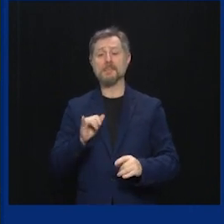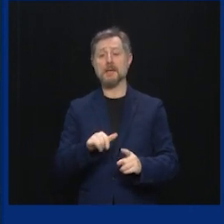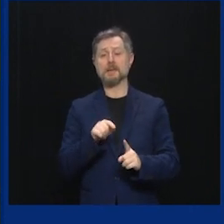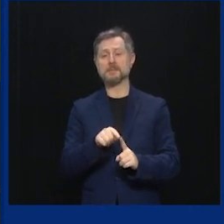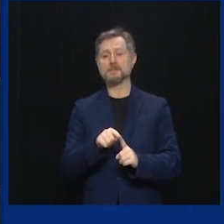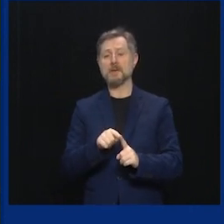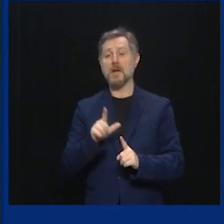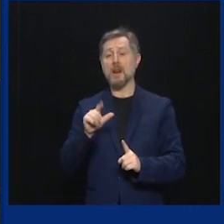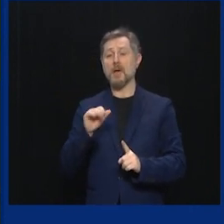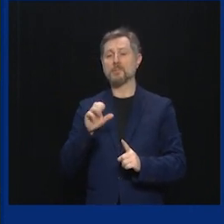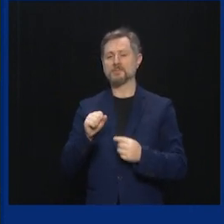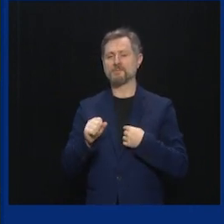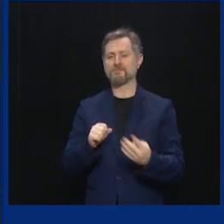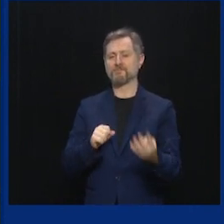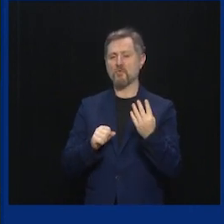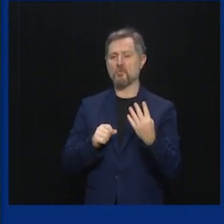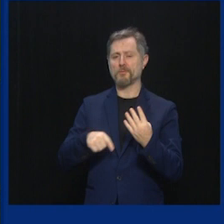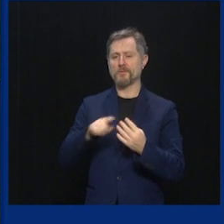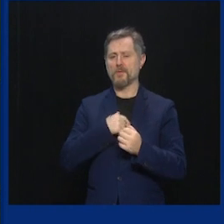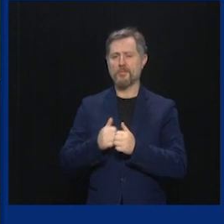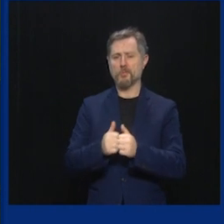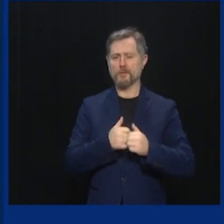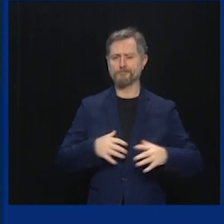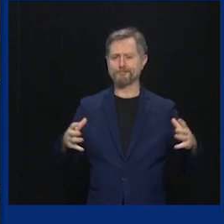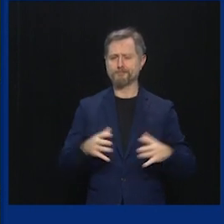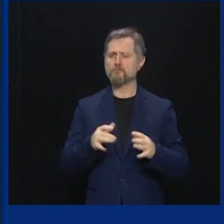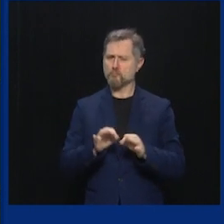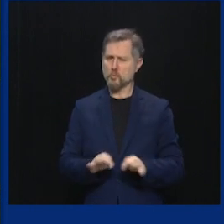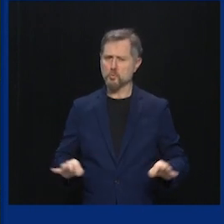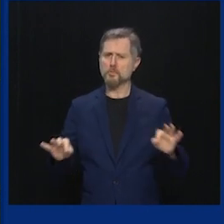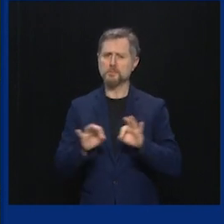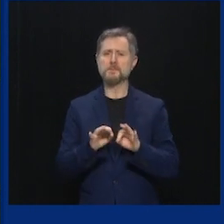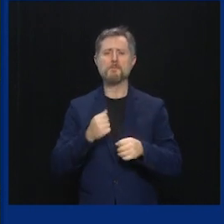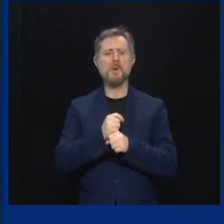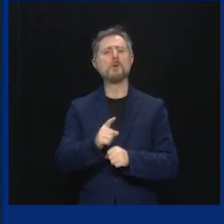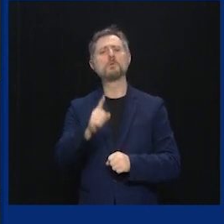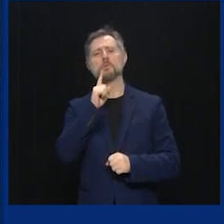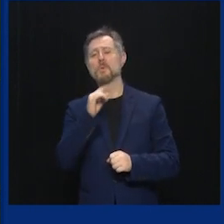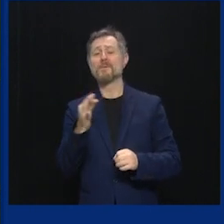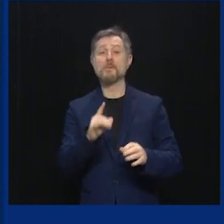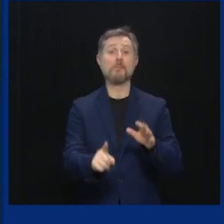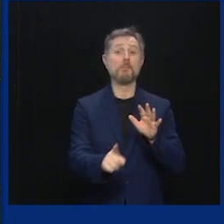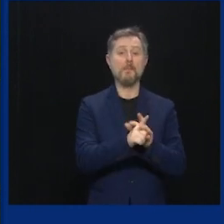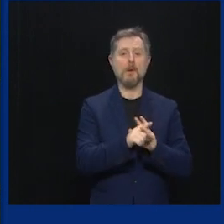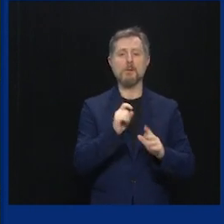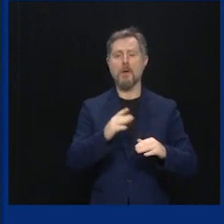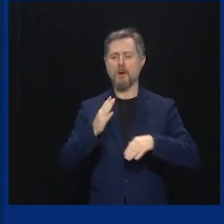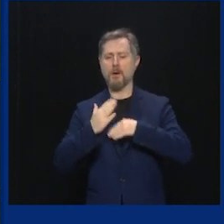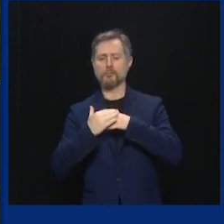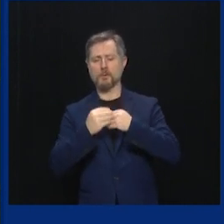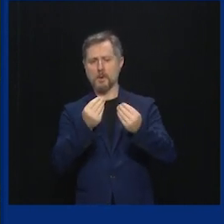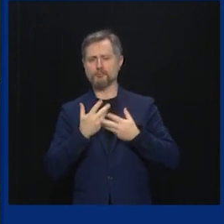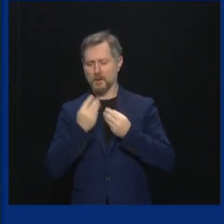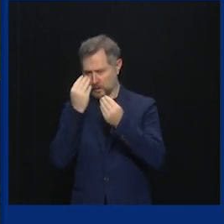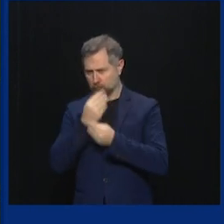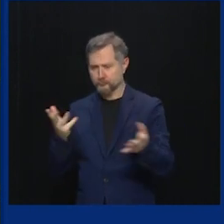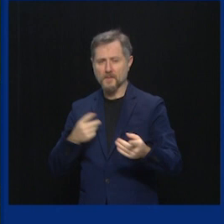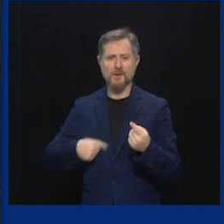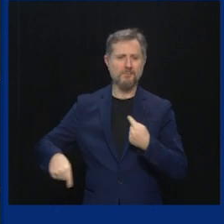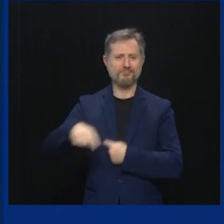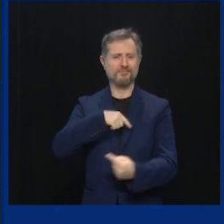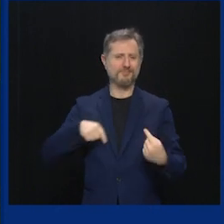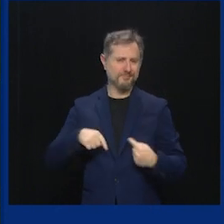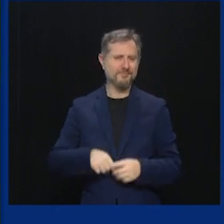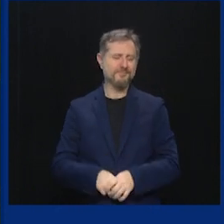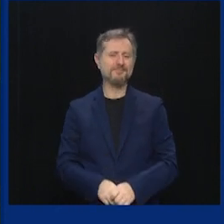this, but it's an important indicator to alert people to. There are now numerous other labs.